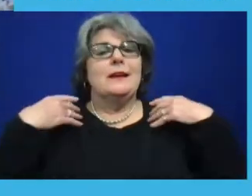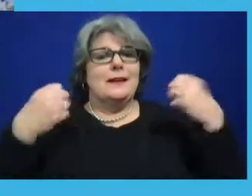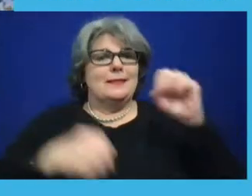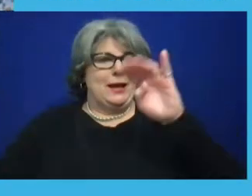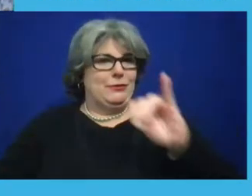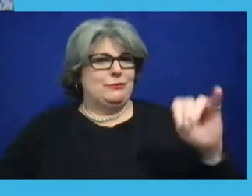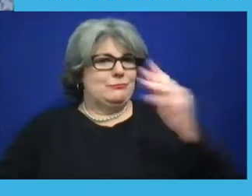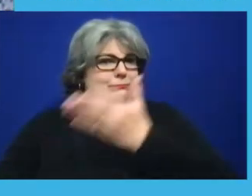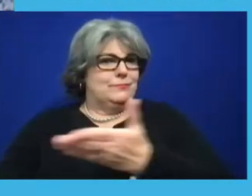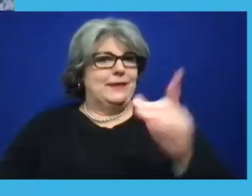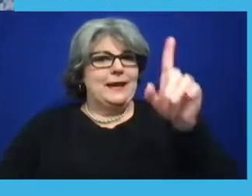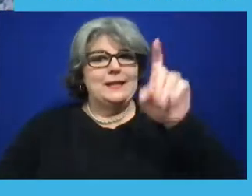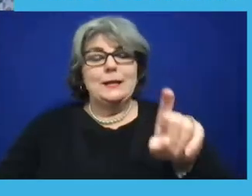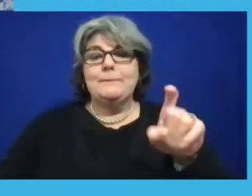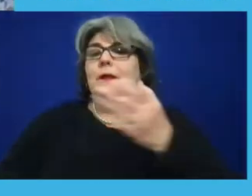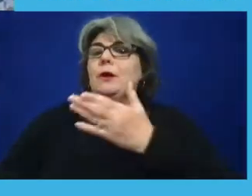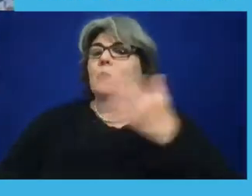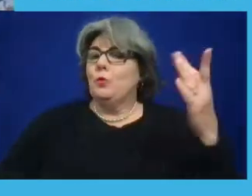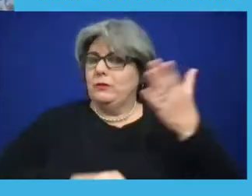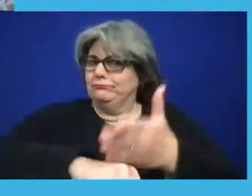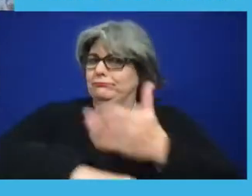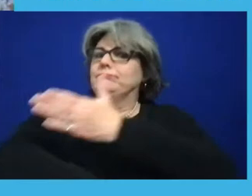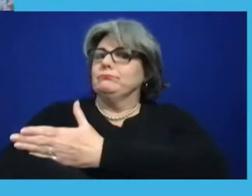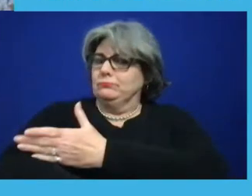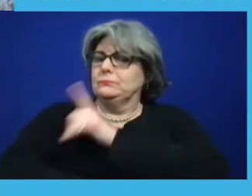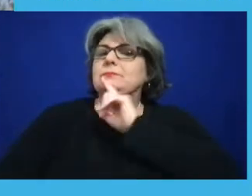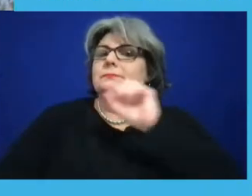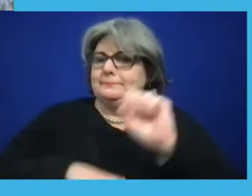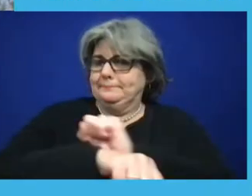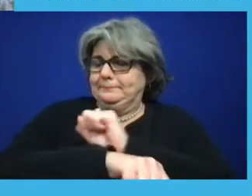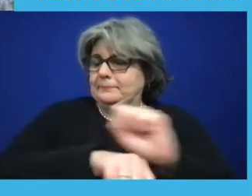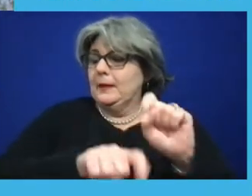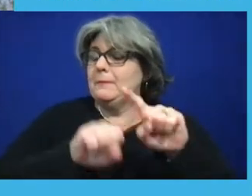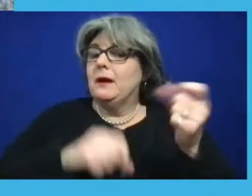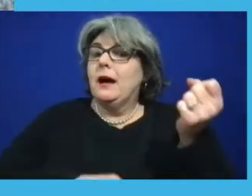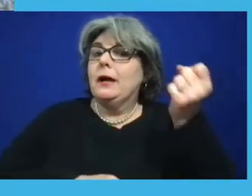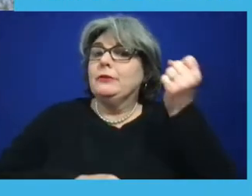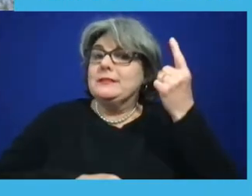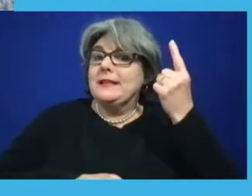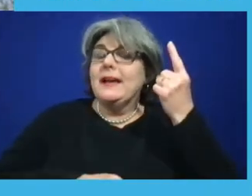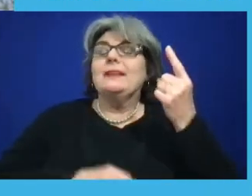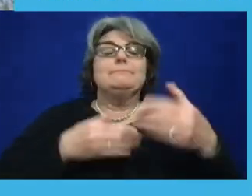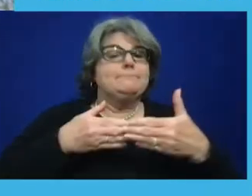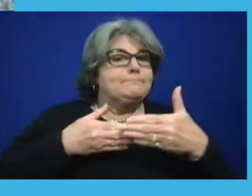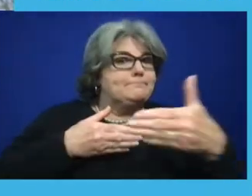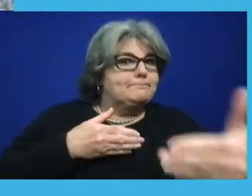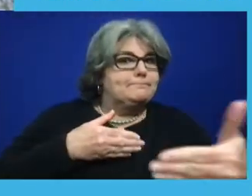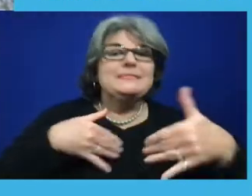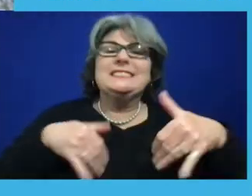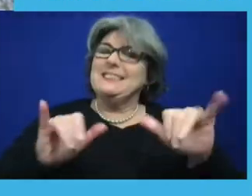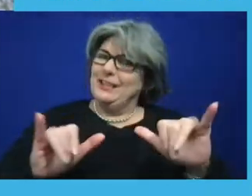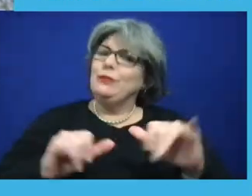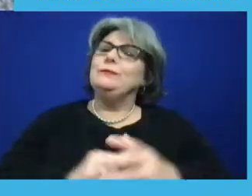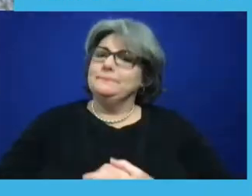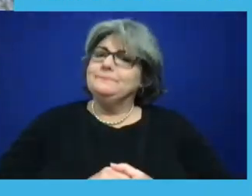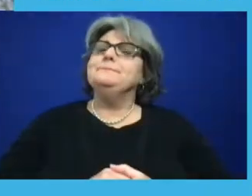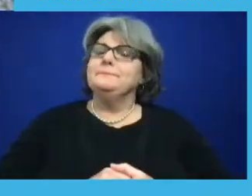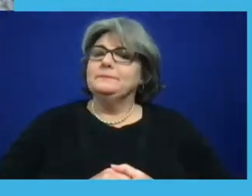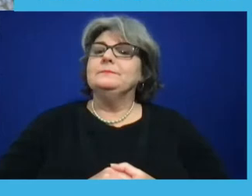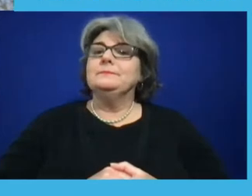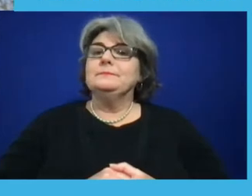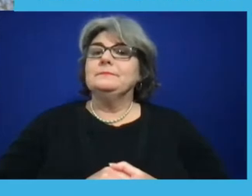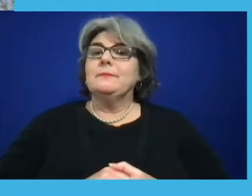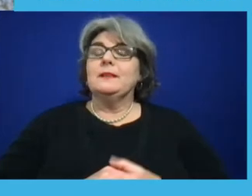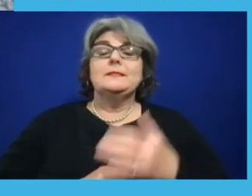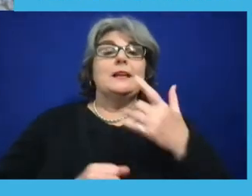that every family in the state of Georgia gets the health care that they need. Georgia, we've come a long way, but we